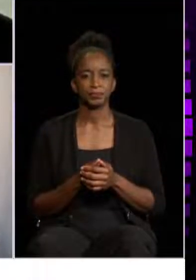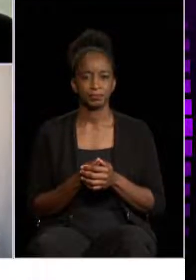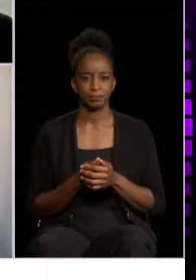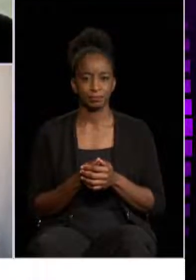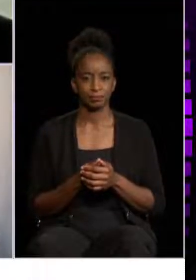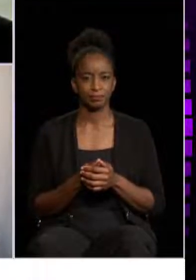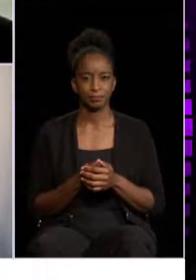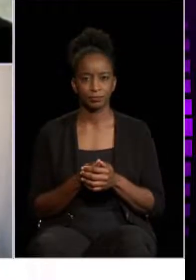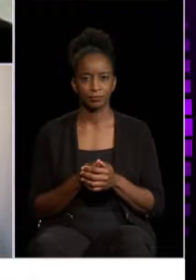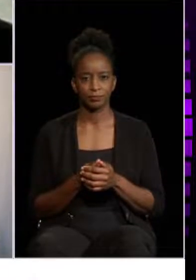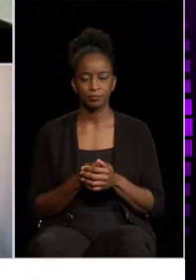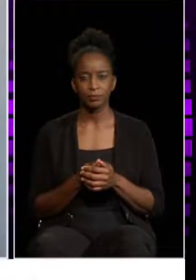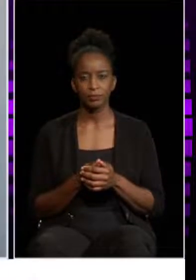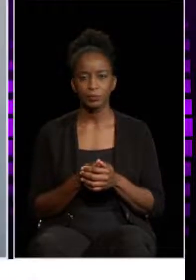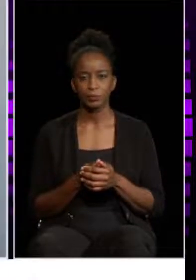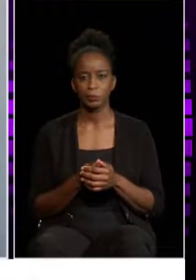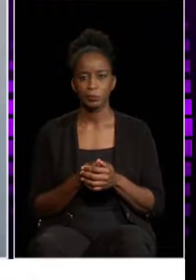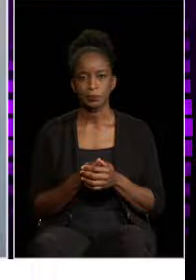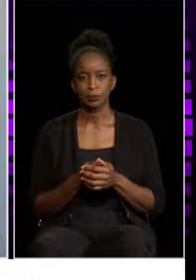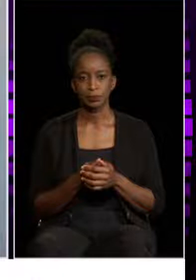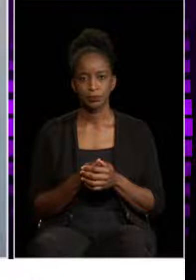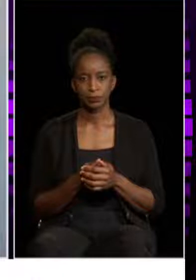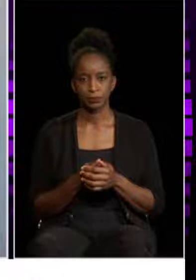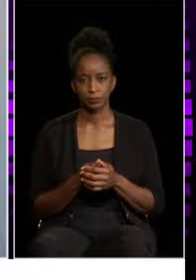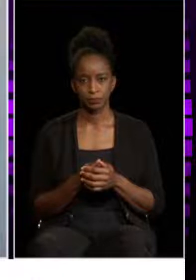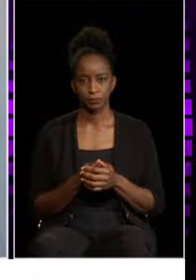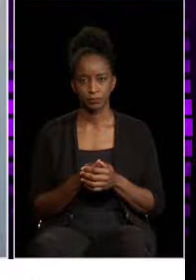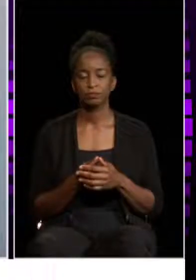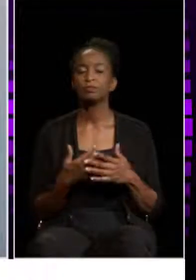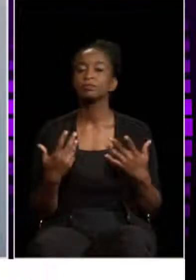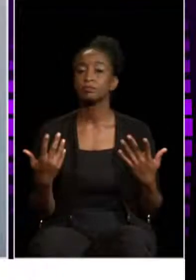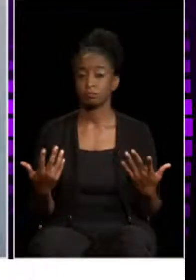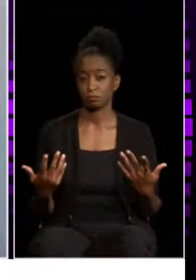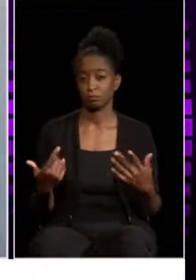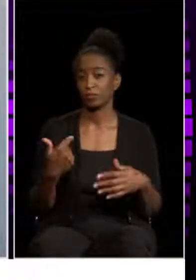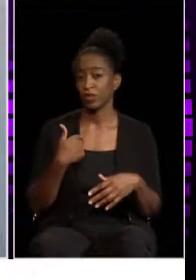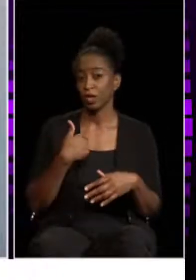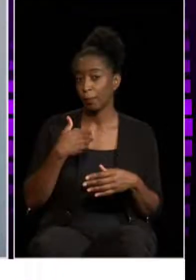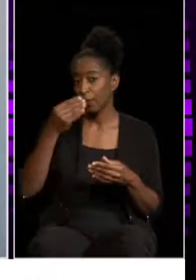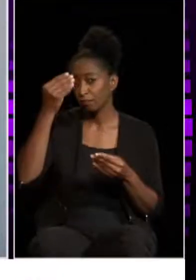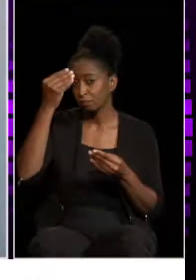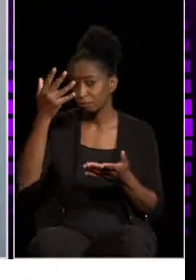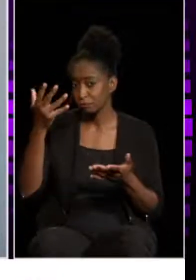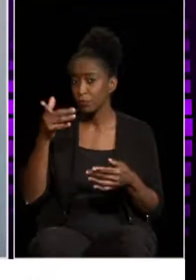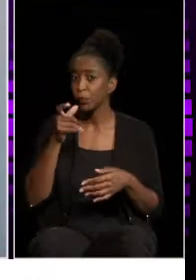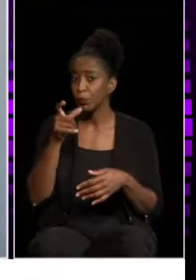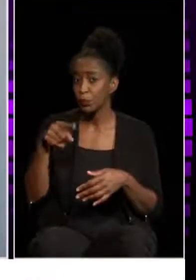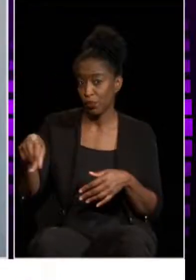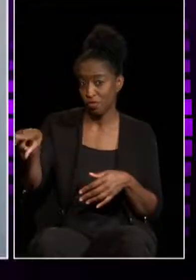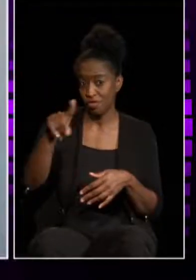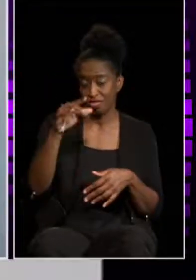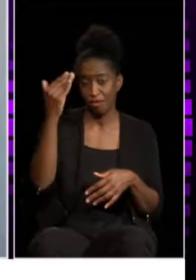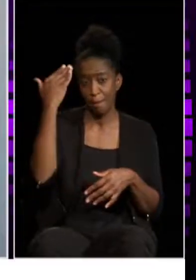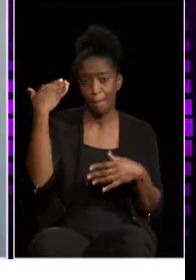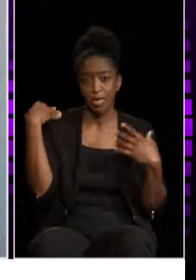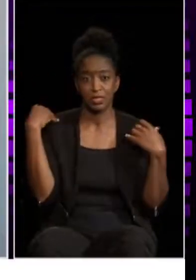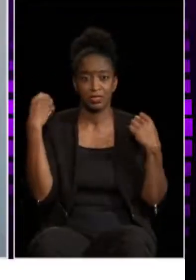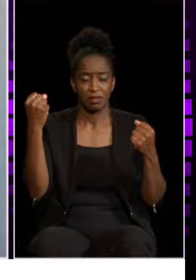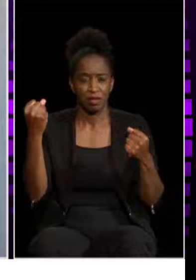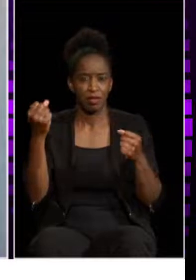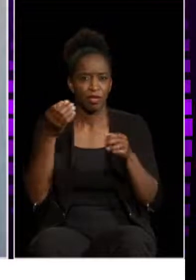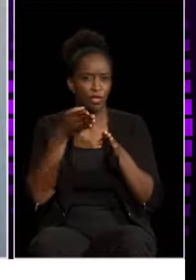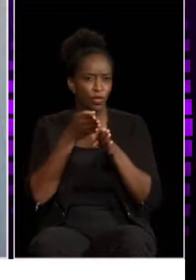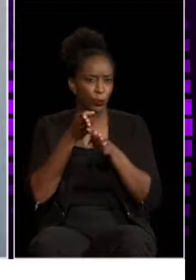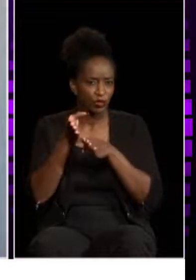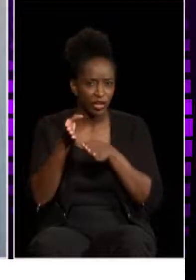submission would be to mental health professionals and to counselors and to teachers and to psychiatrists